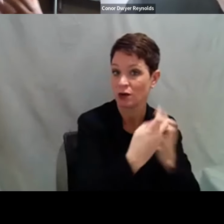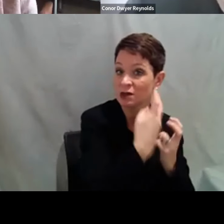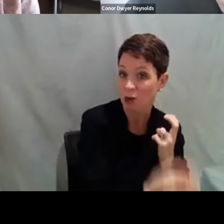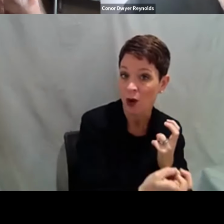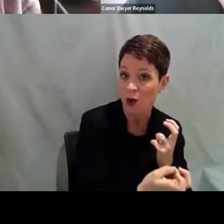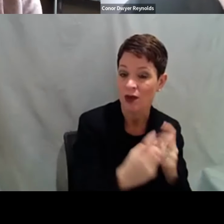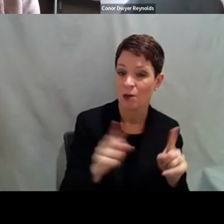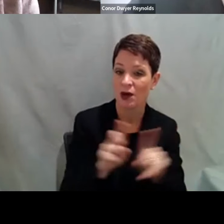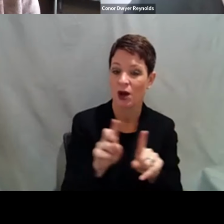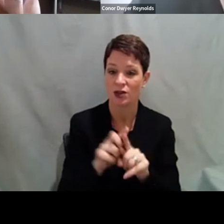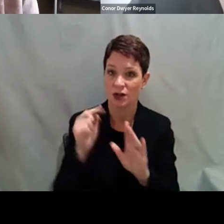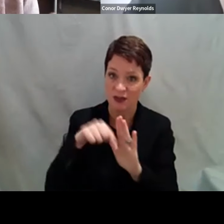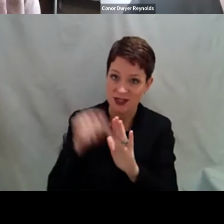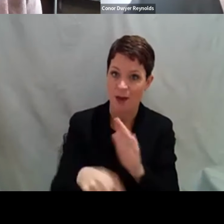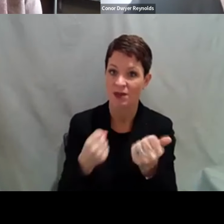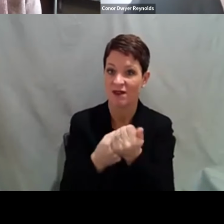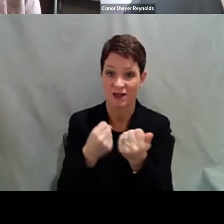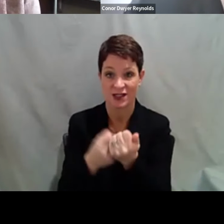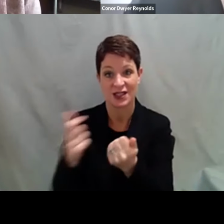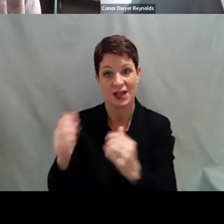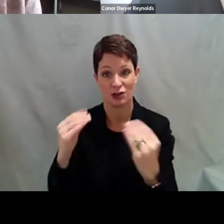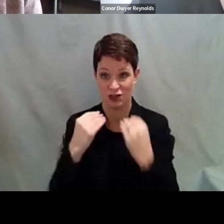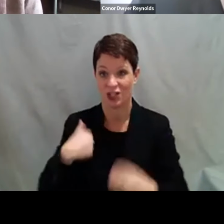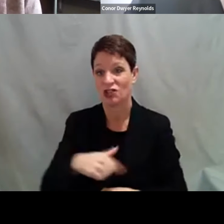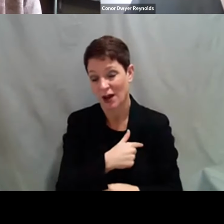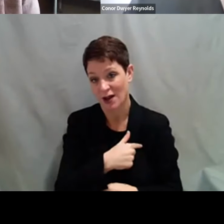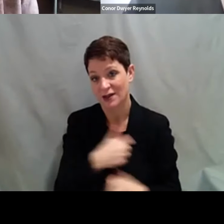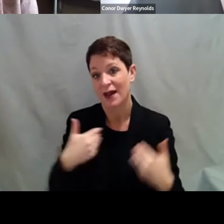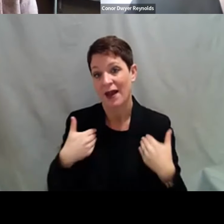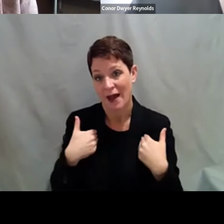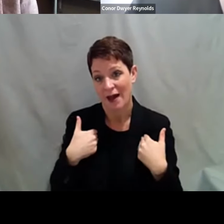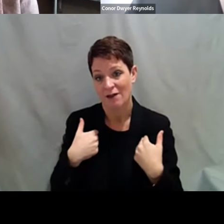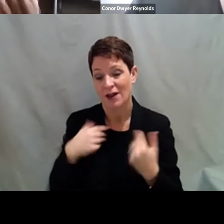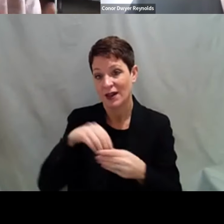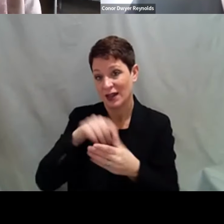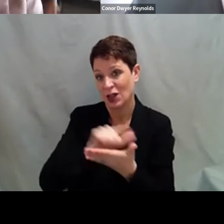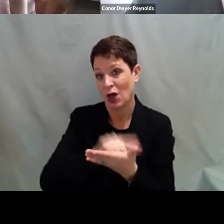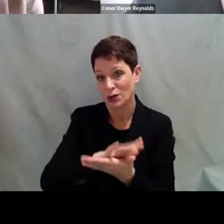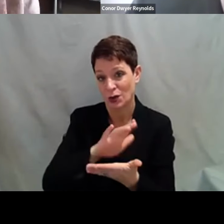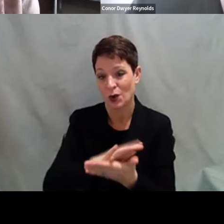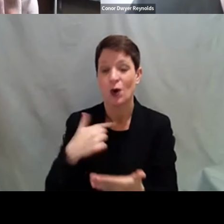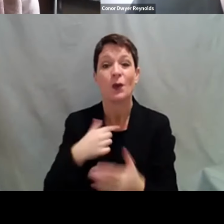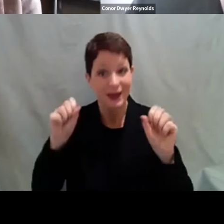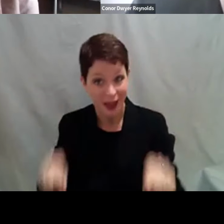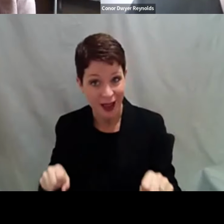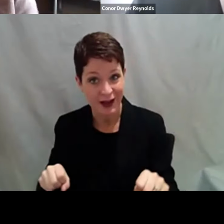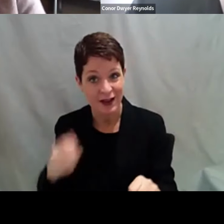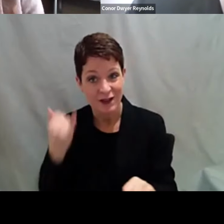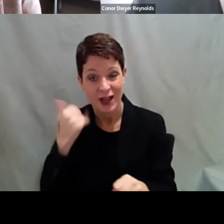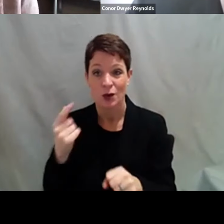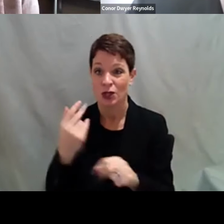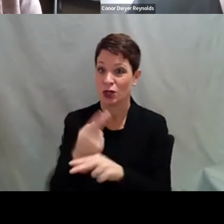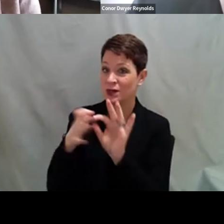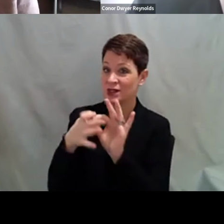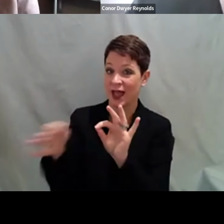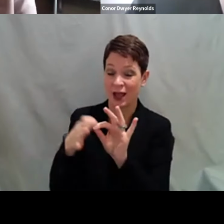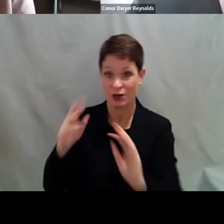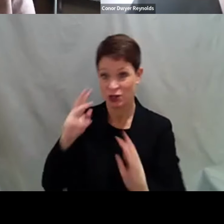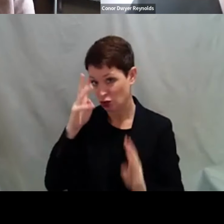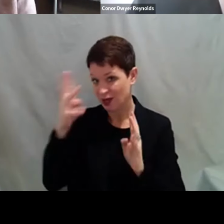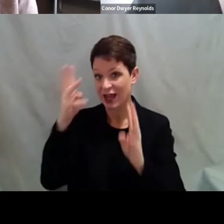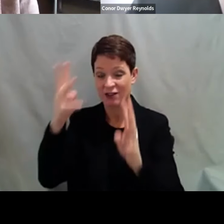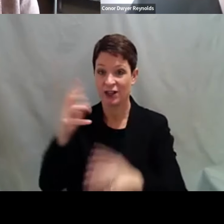like the depth of advocacy that they're training us, to have in law schools, right? We can do this. If there's anyone that can use language creatively